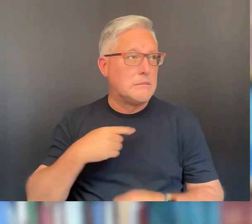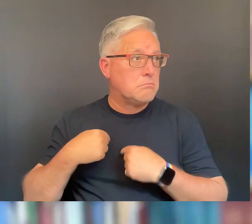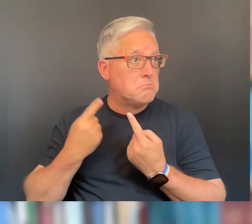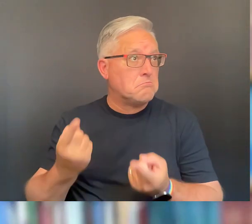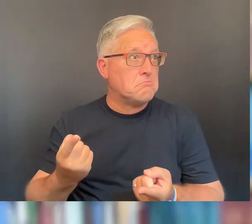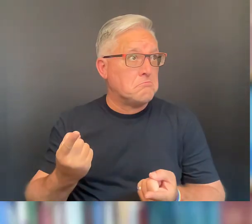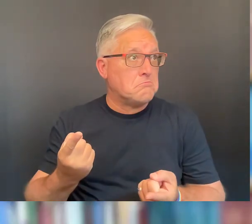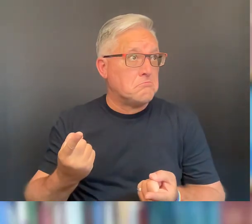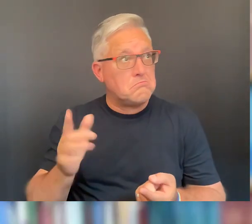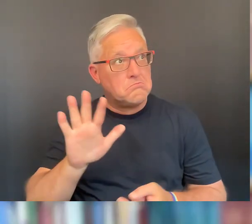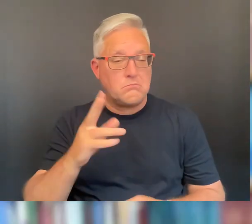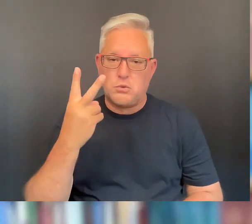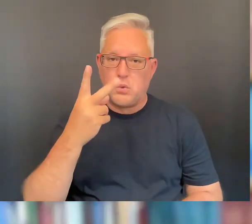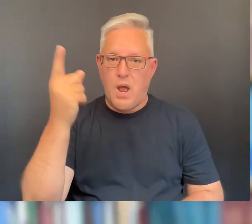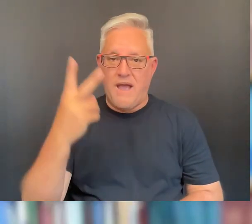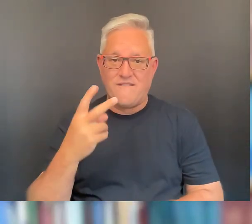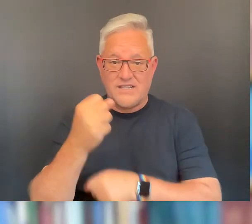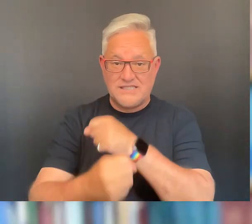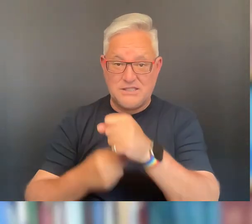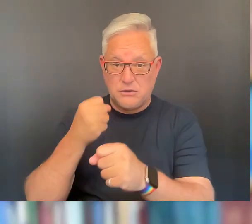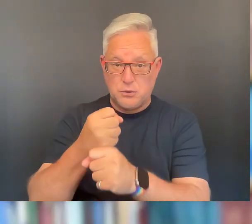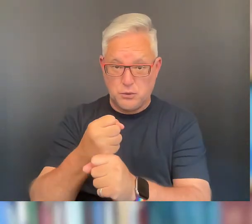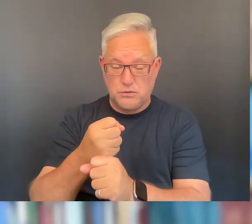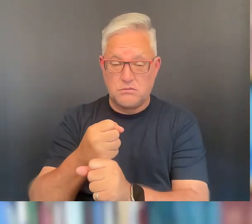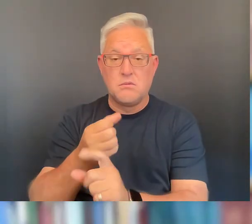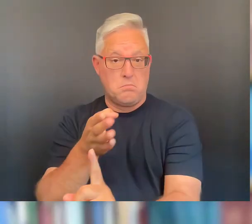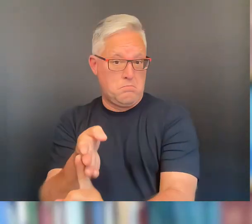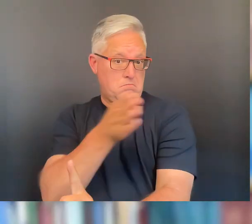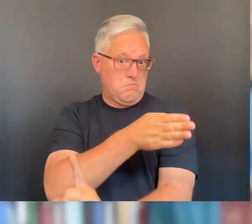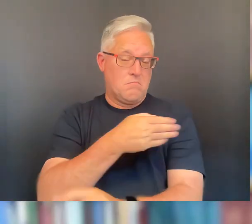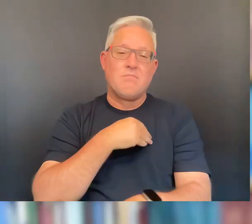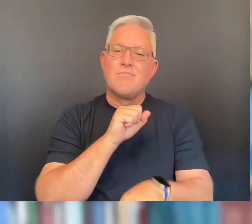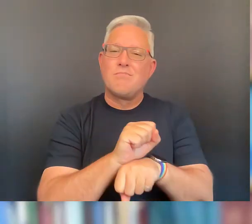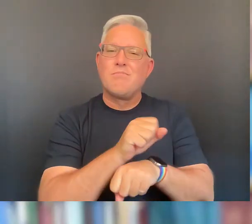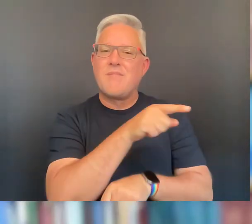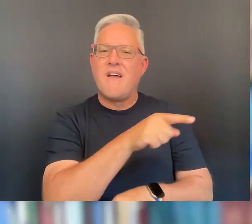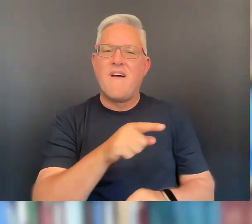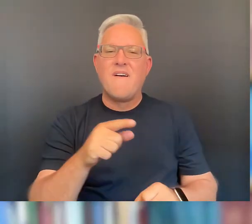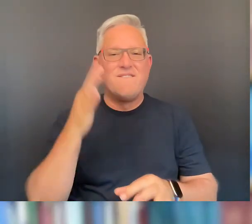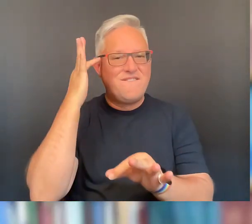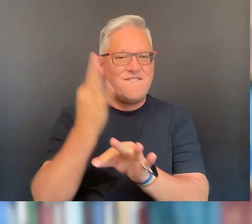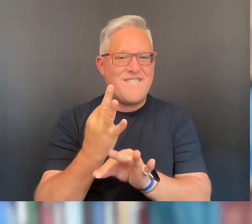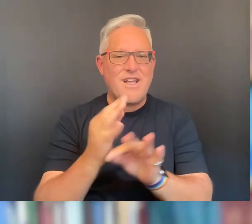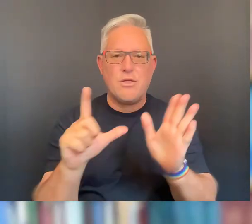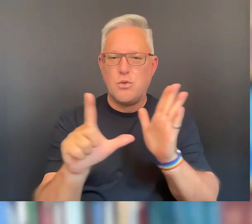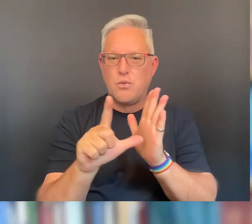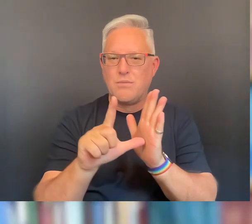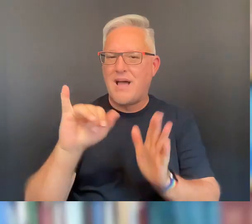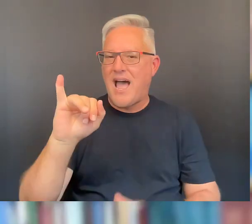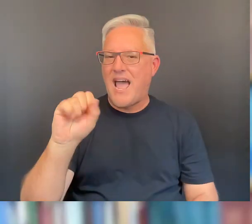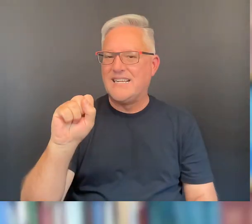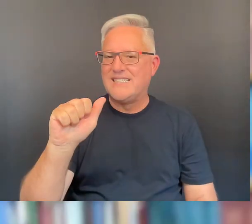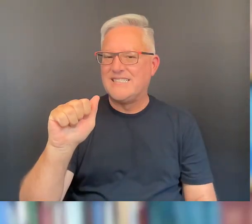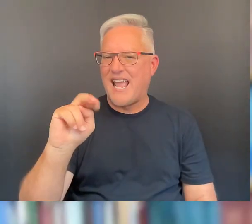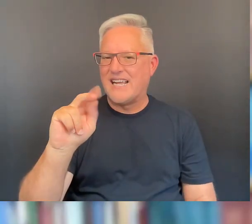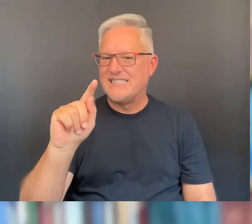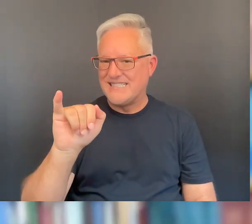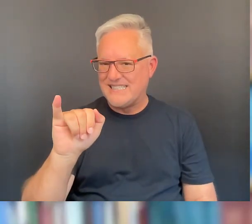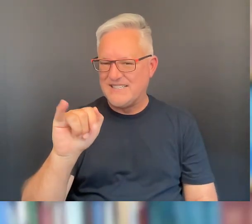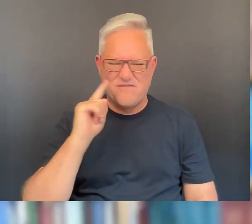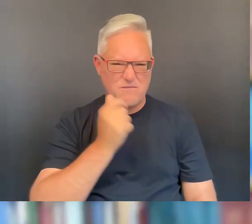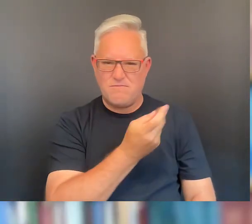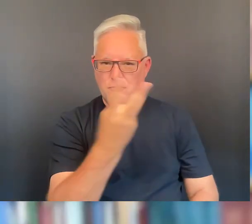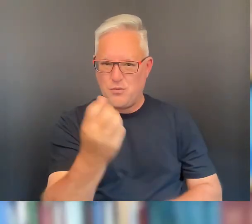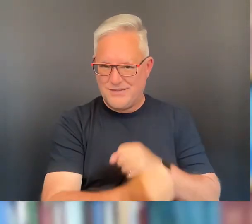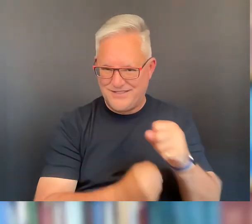about 2.5 years. And before that, I served at Faith Lutheran in Isanti for 3 years. And